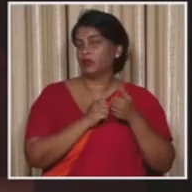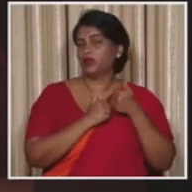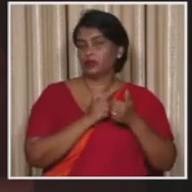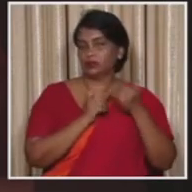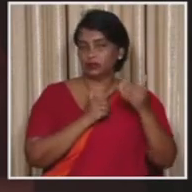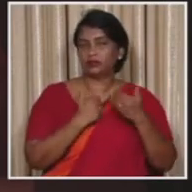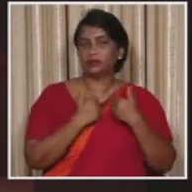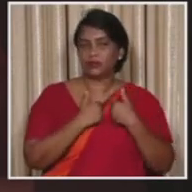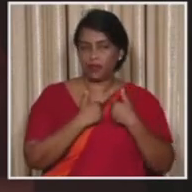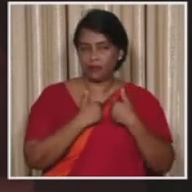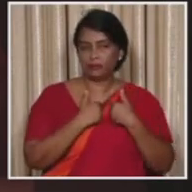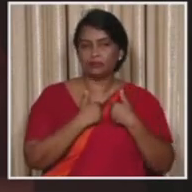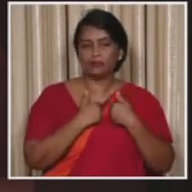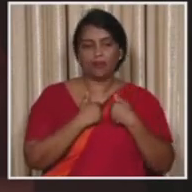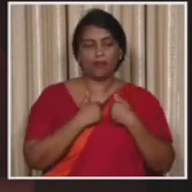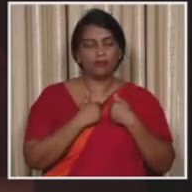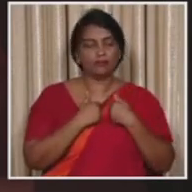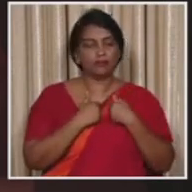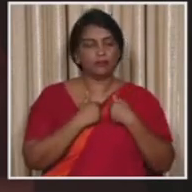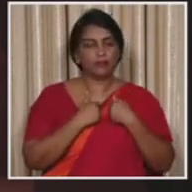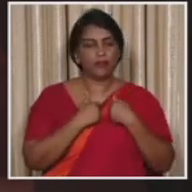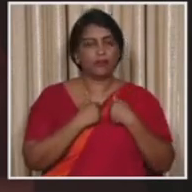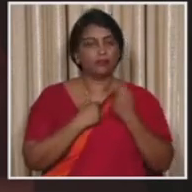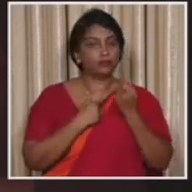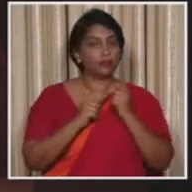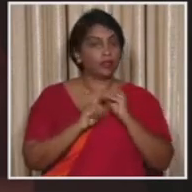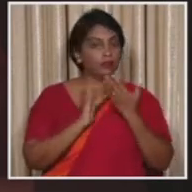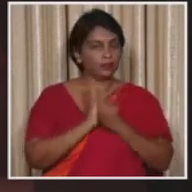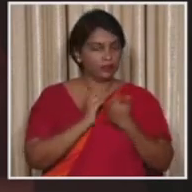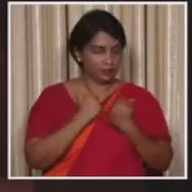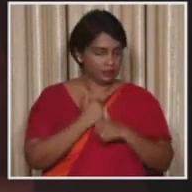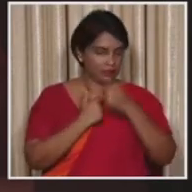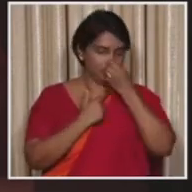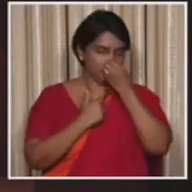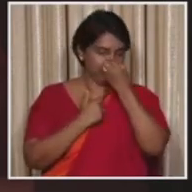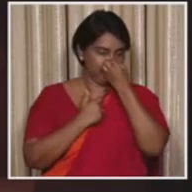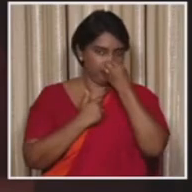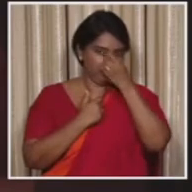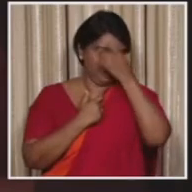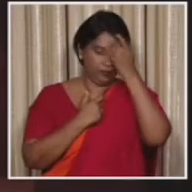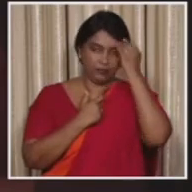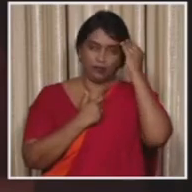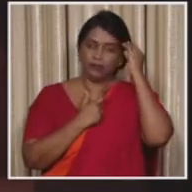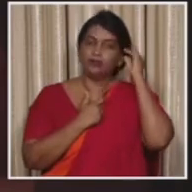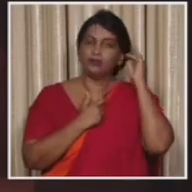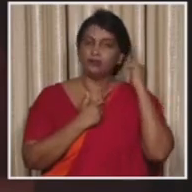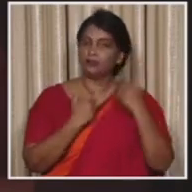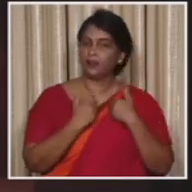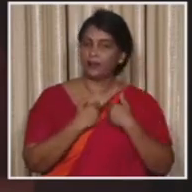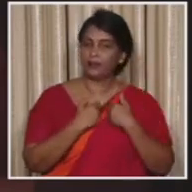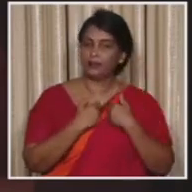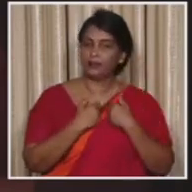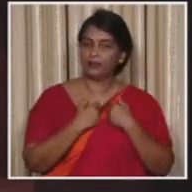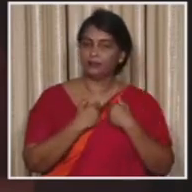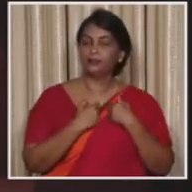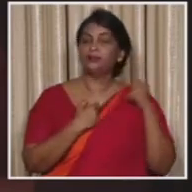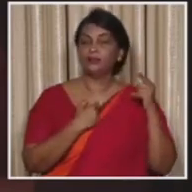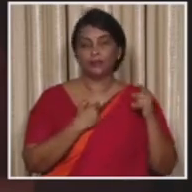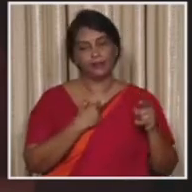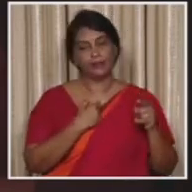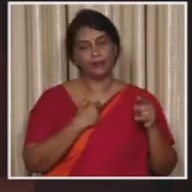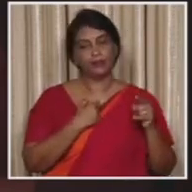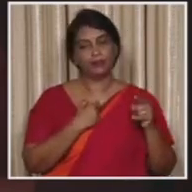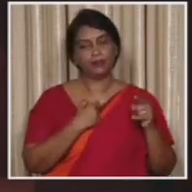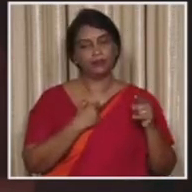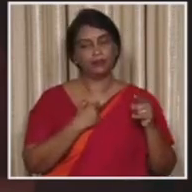policy. Not mere its formulation. Certainly, we have to look at its practical implementation according to